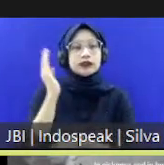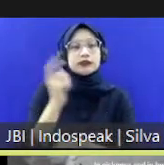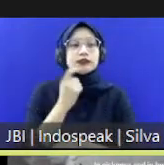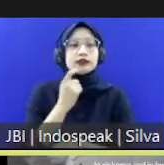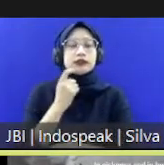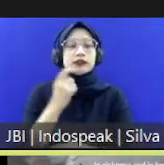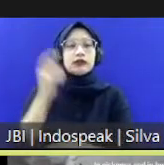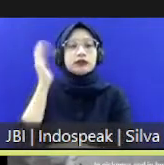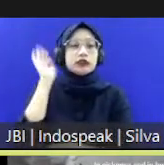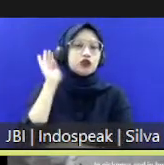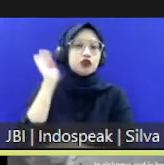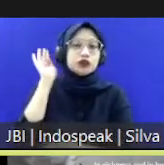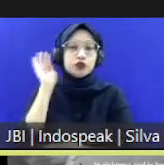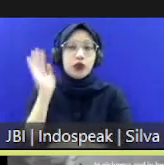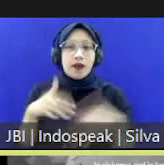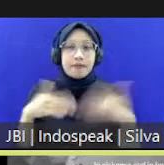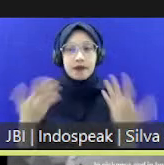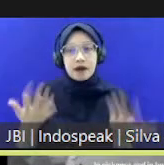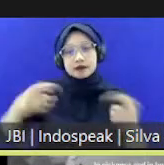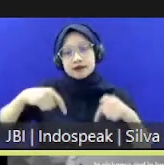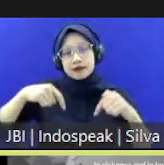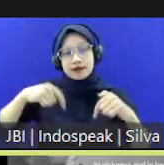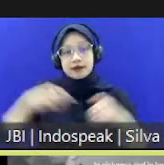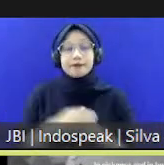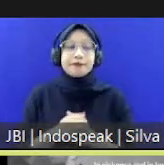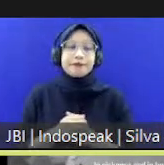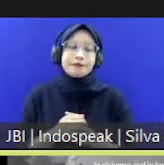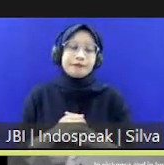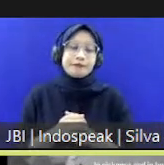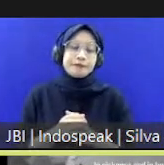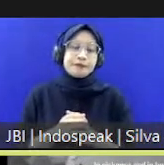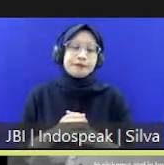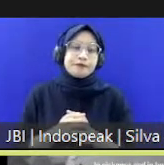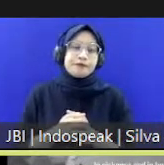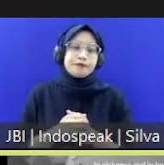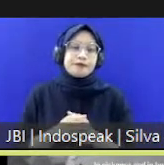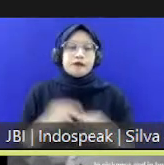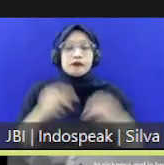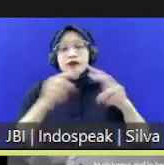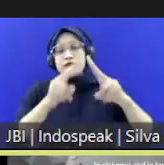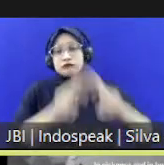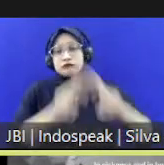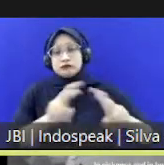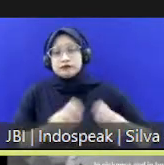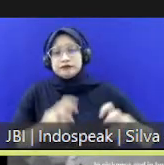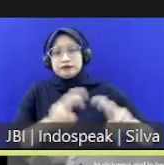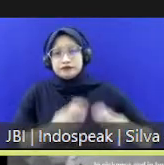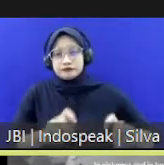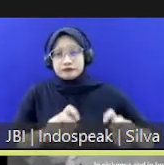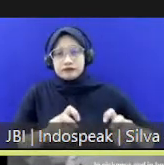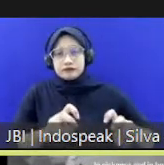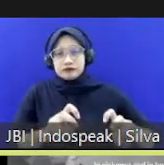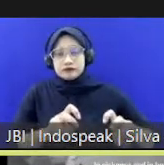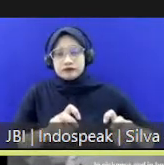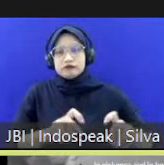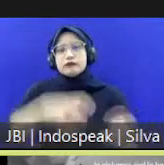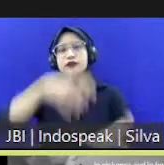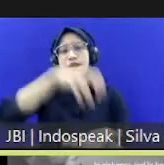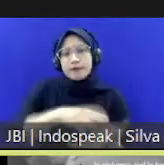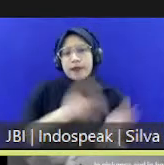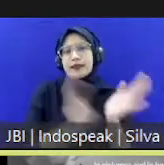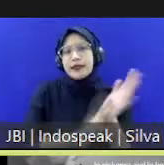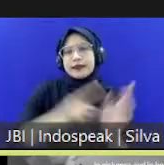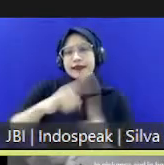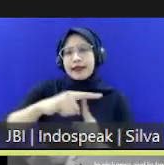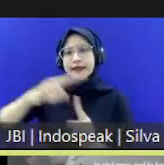today, in particular from our study. We've been conducting some studies in the context of entity province. So that's kind